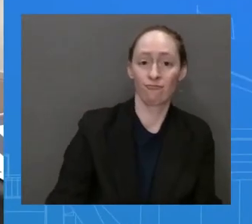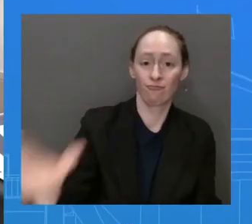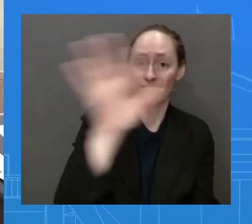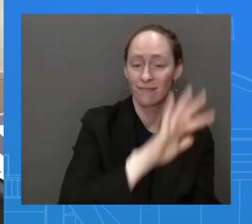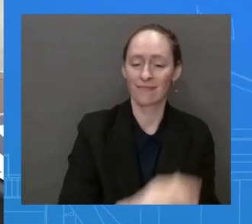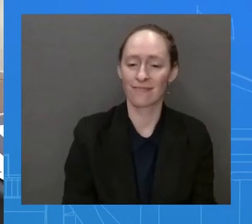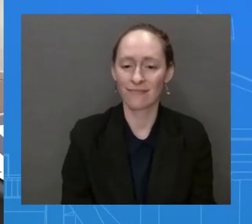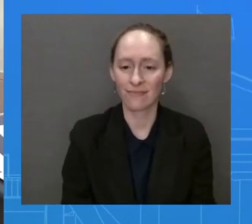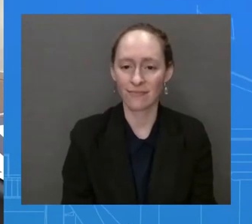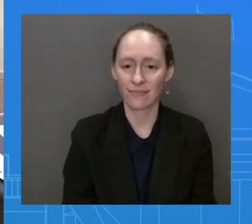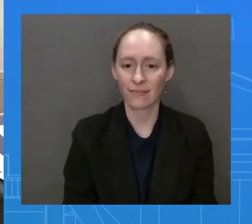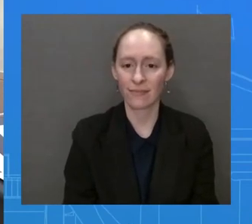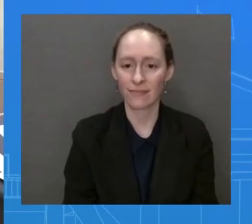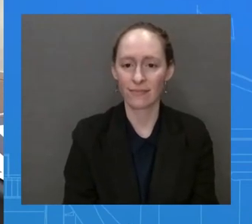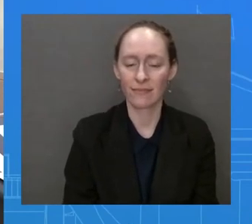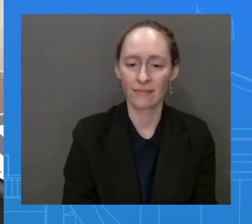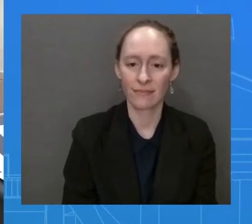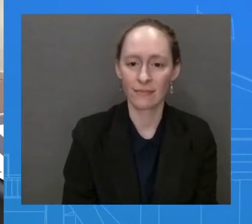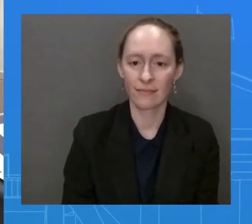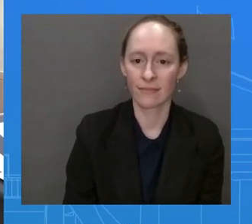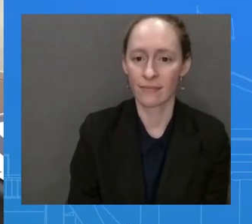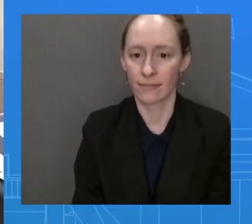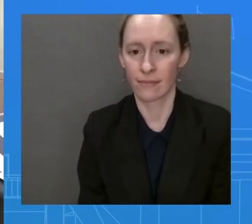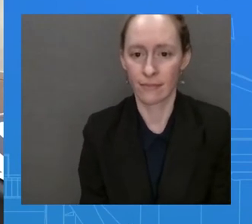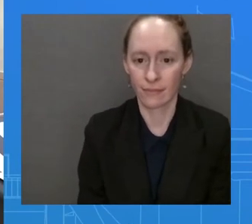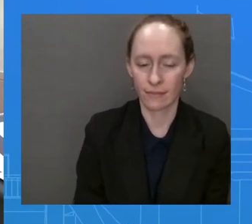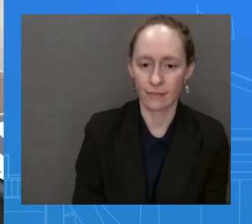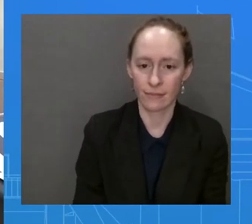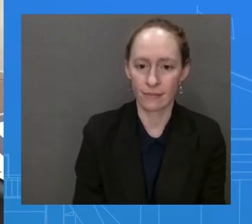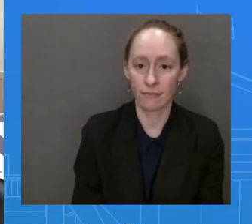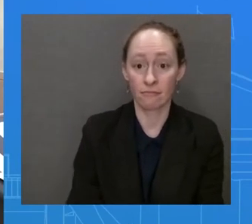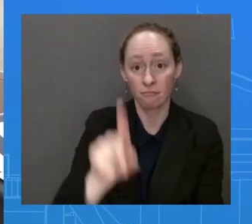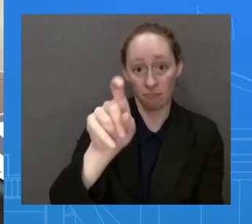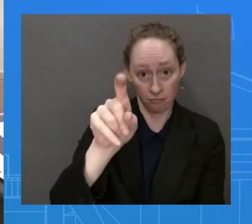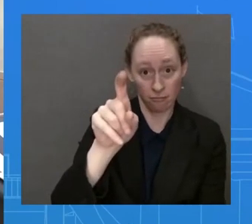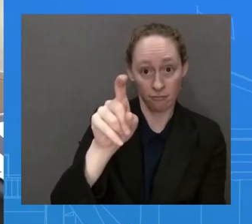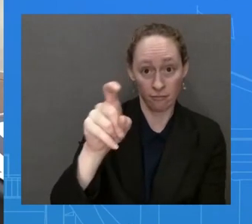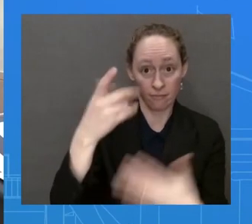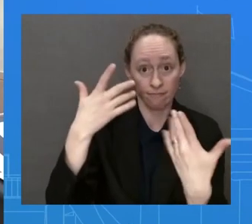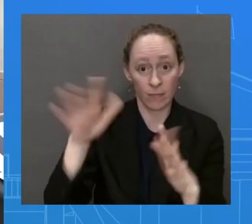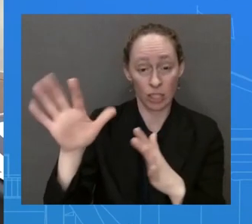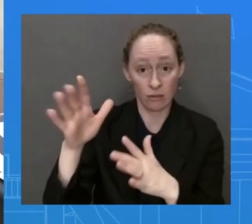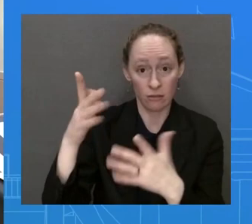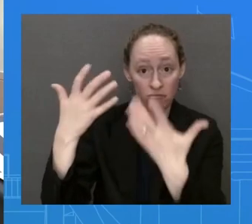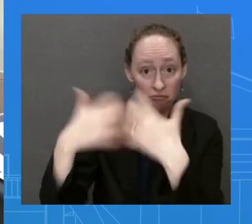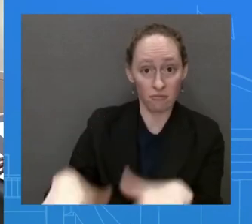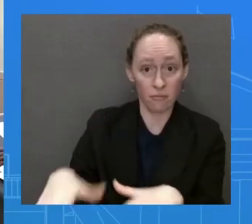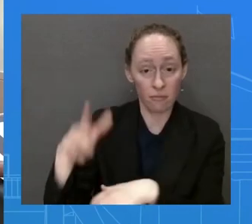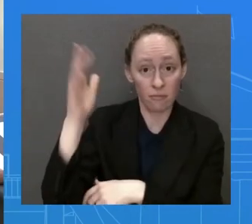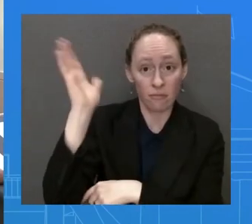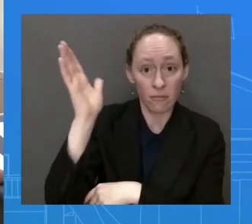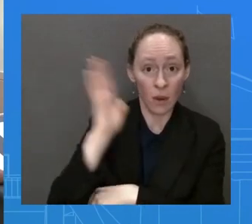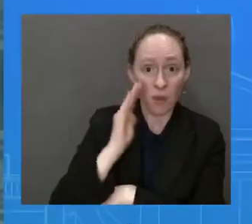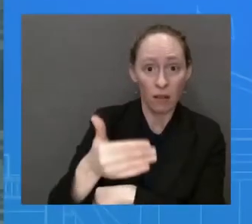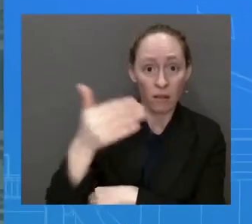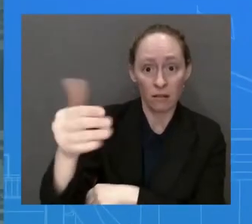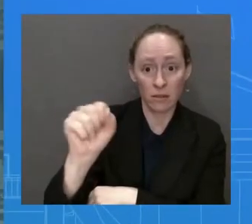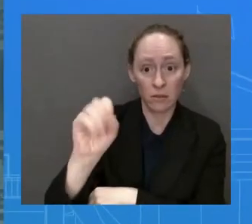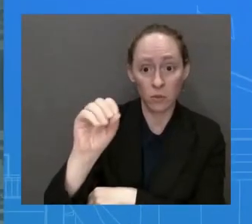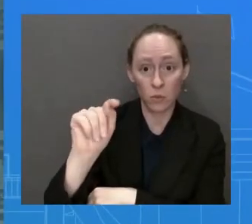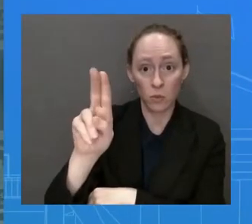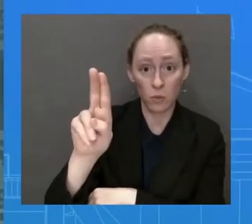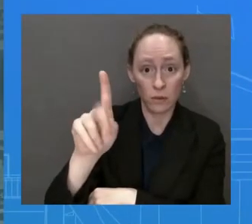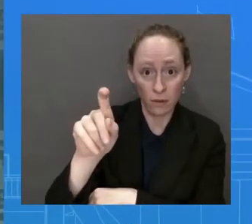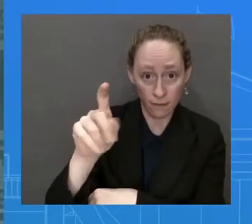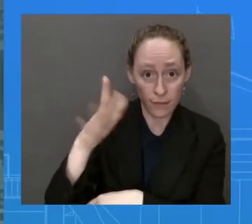Union on February 7th. That just went out. Is that the date that the president plans to give the State of the Union? Does he accept that invitation? So we have received